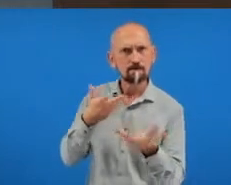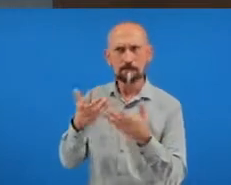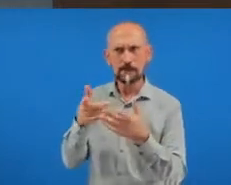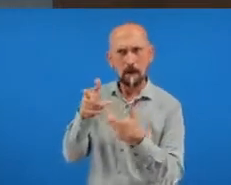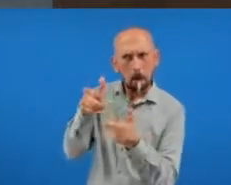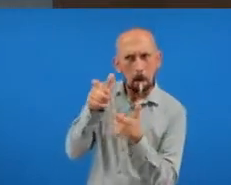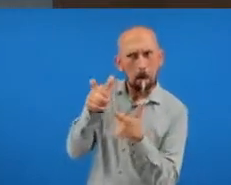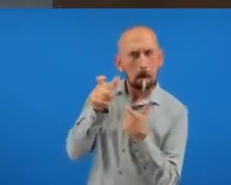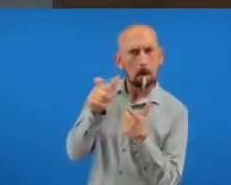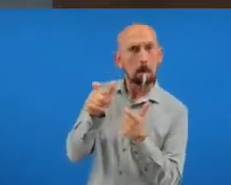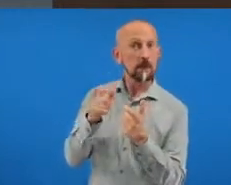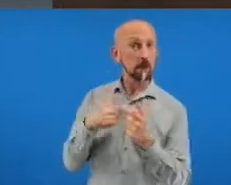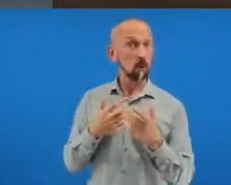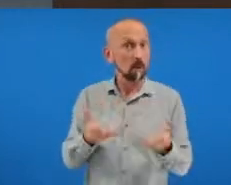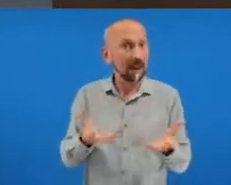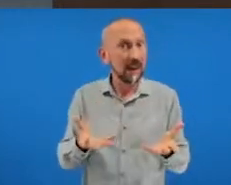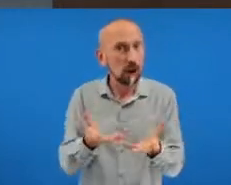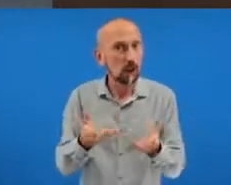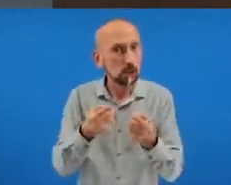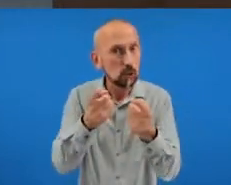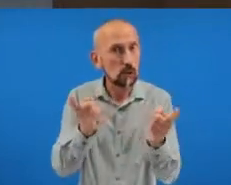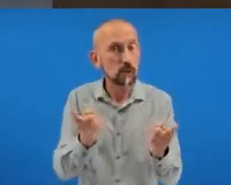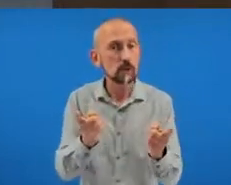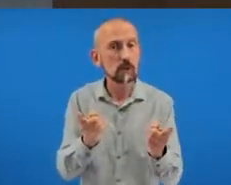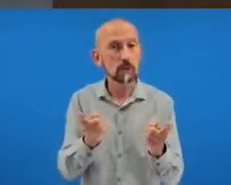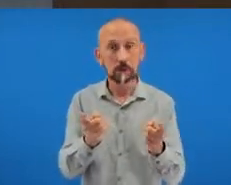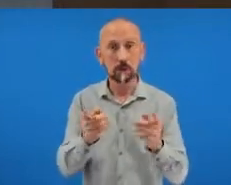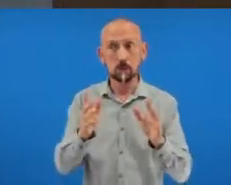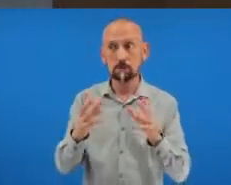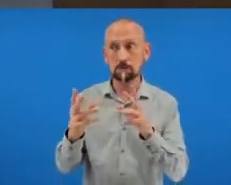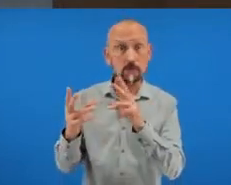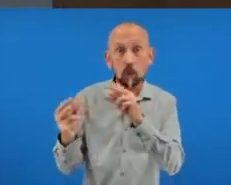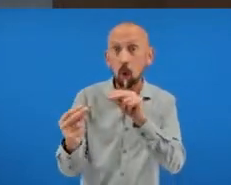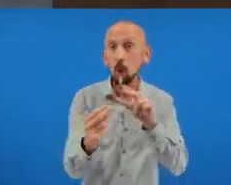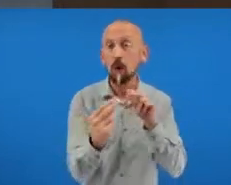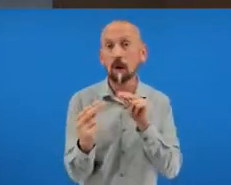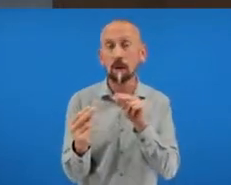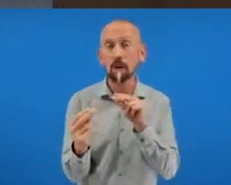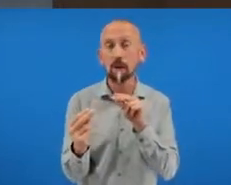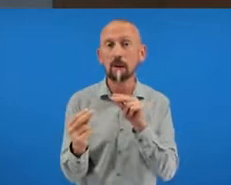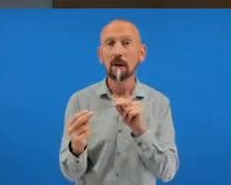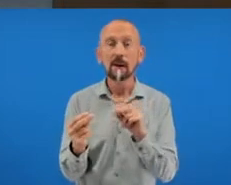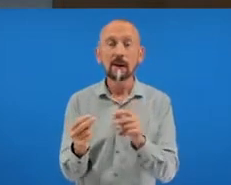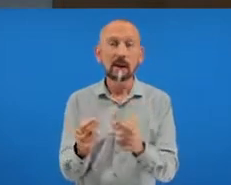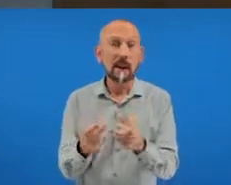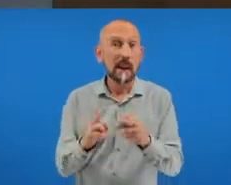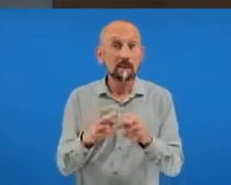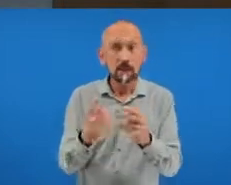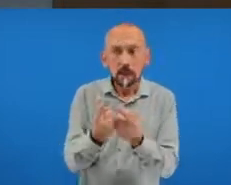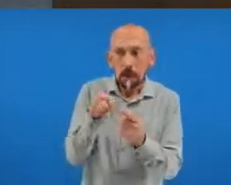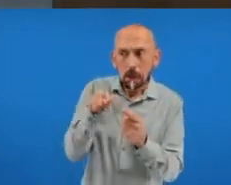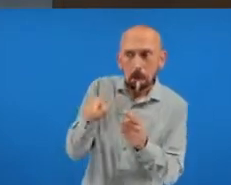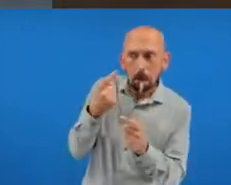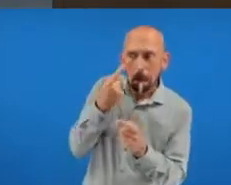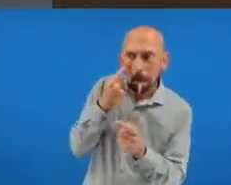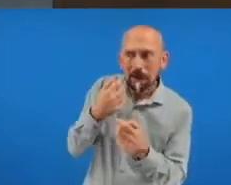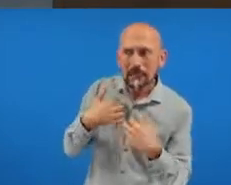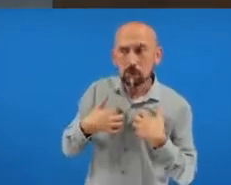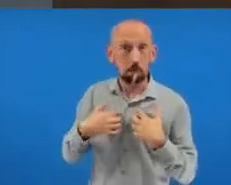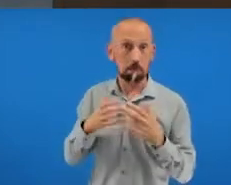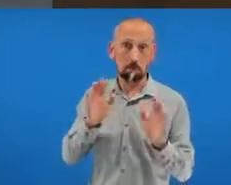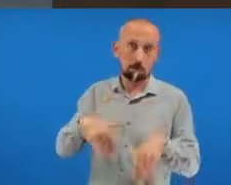encourage people to talk to people. If there's something you're particularly interested, call them up, ask them